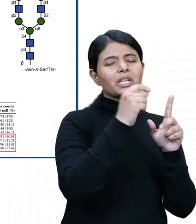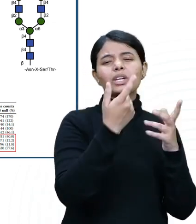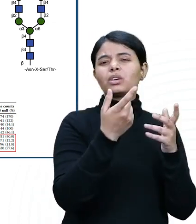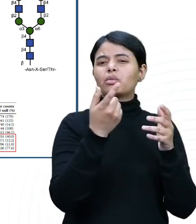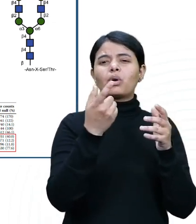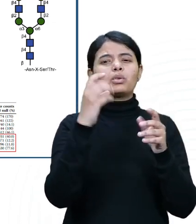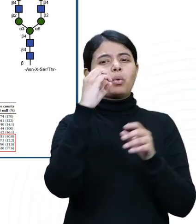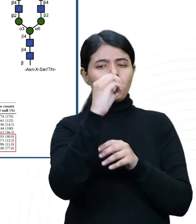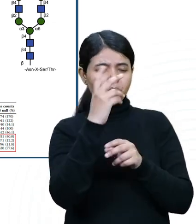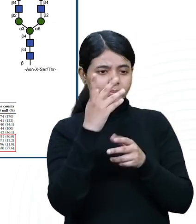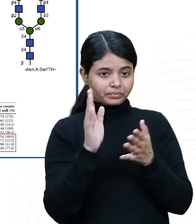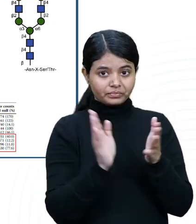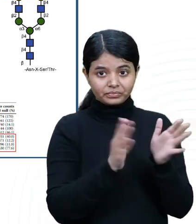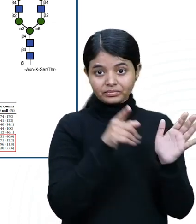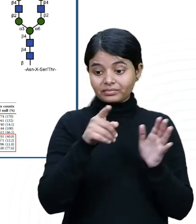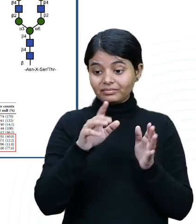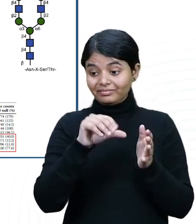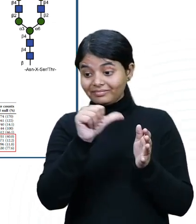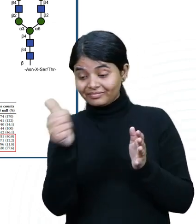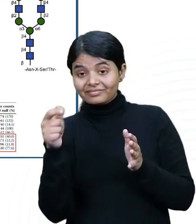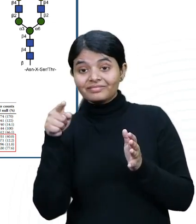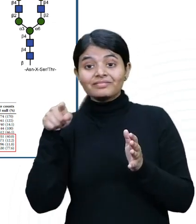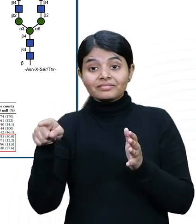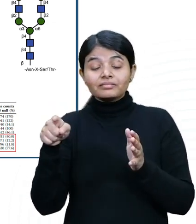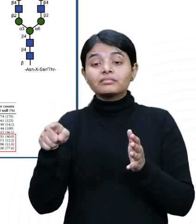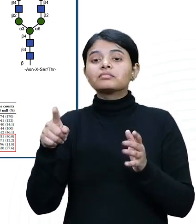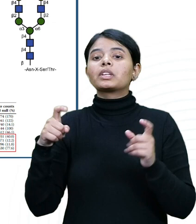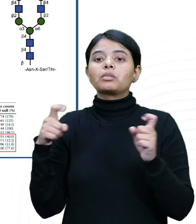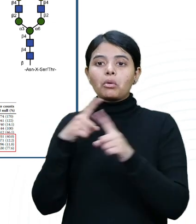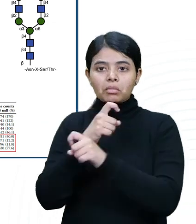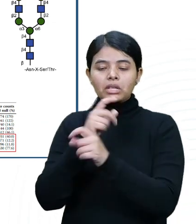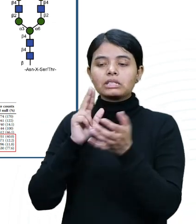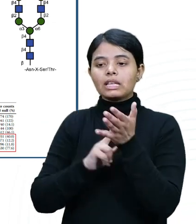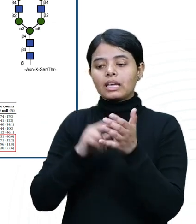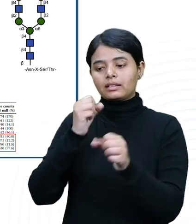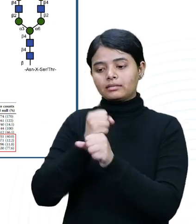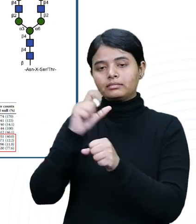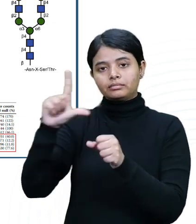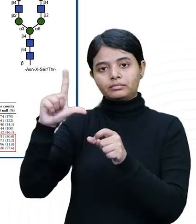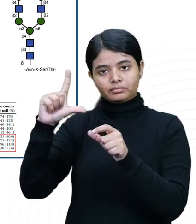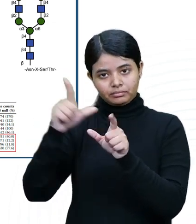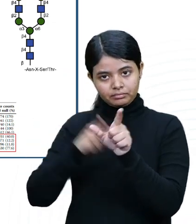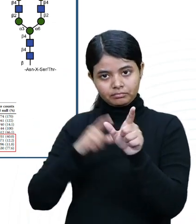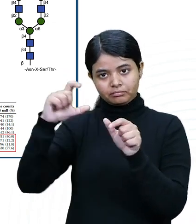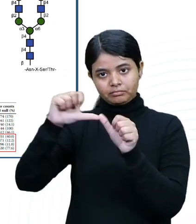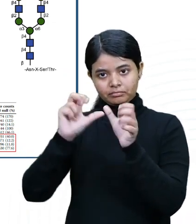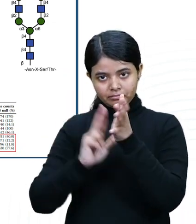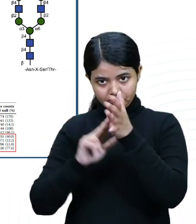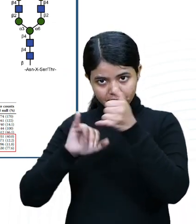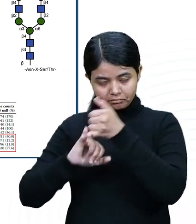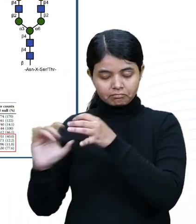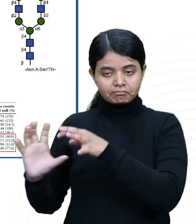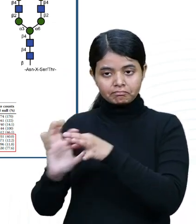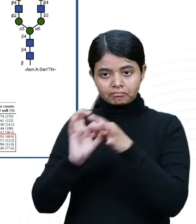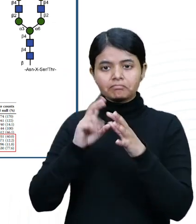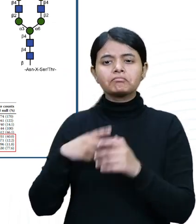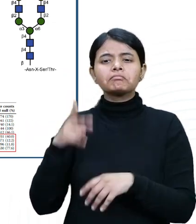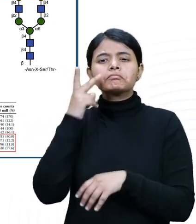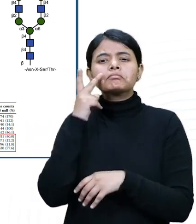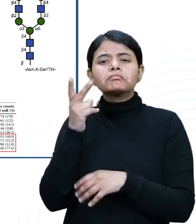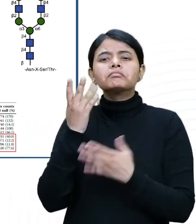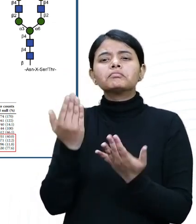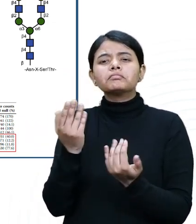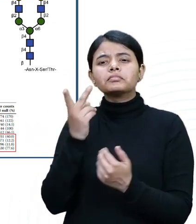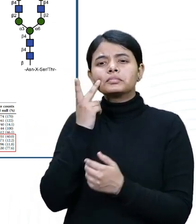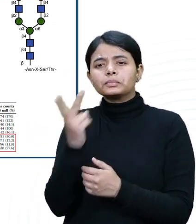1,6 galactose repeats. So this less of 6 gal and 4 glucanac means less of polylactic structure. So TBGT10